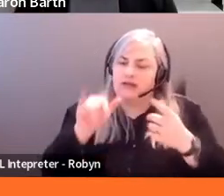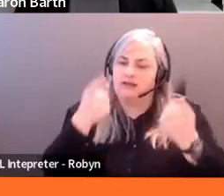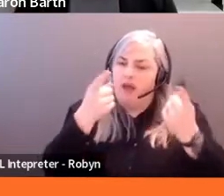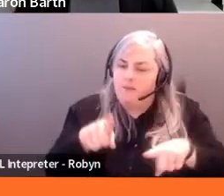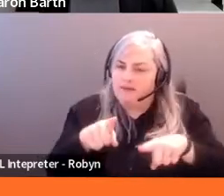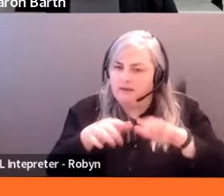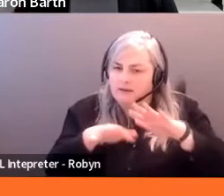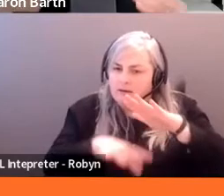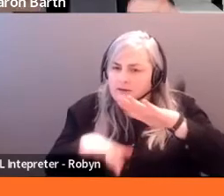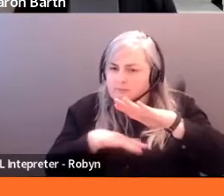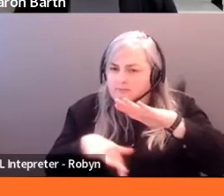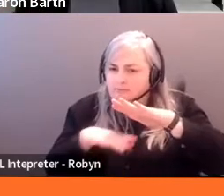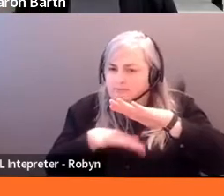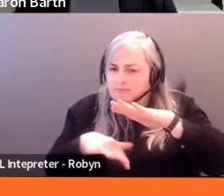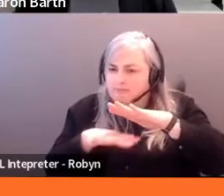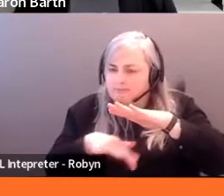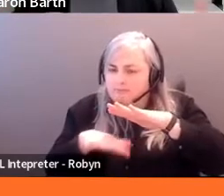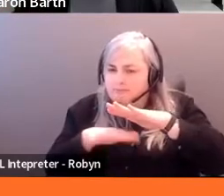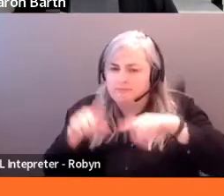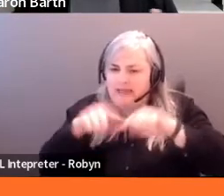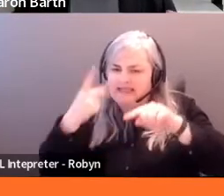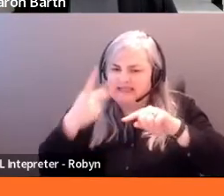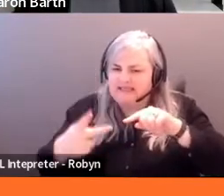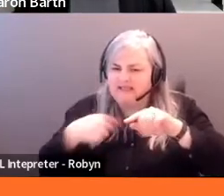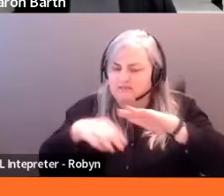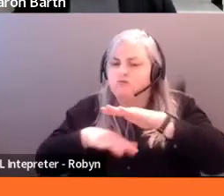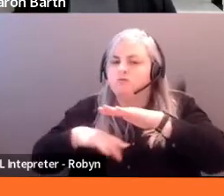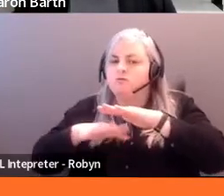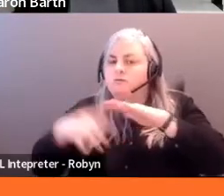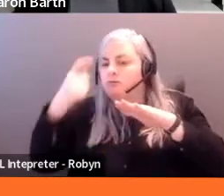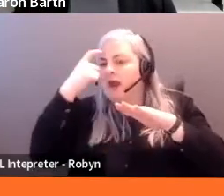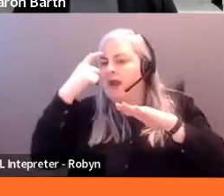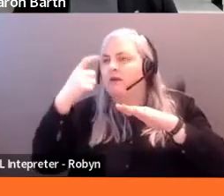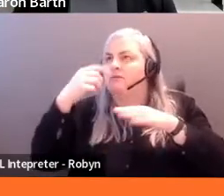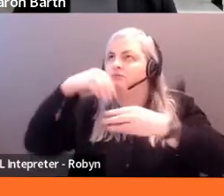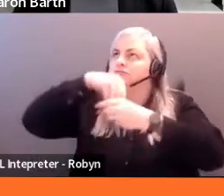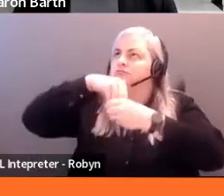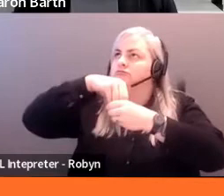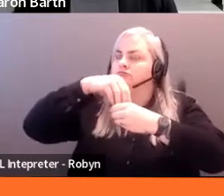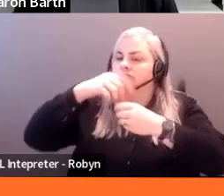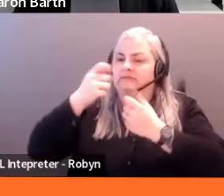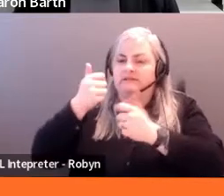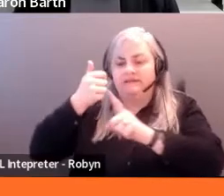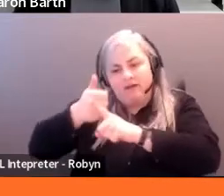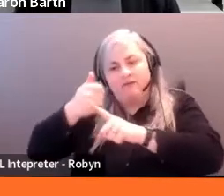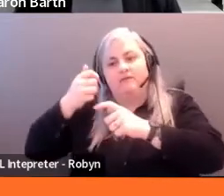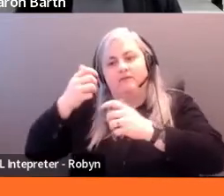hood, right? It's happening under the covers. Your brain's doing this matching thing and delivering